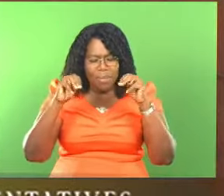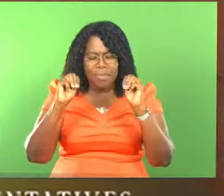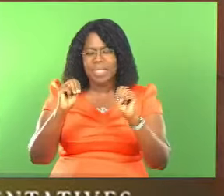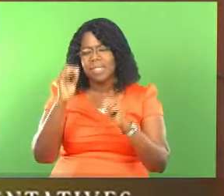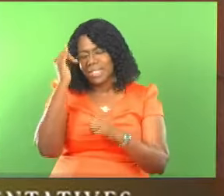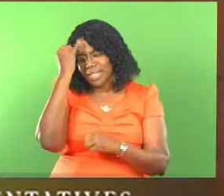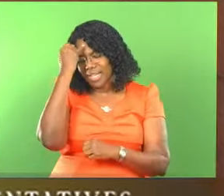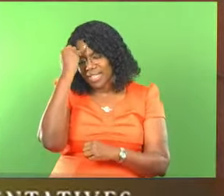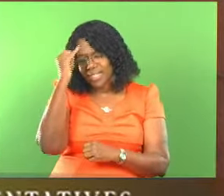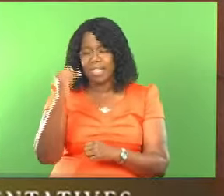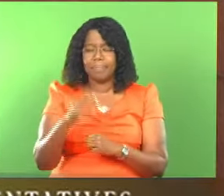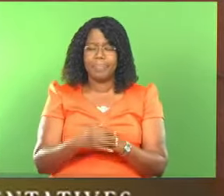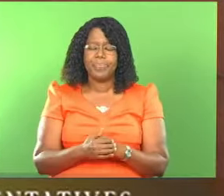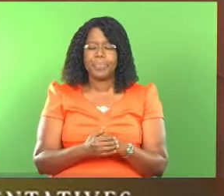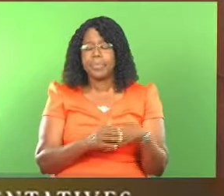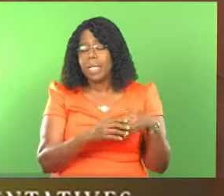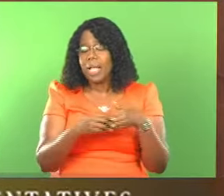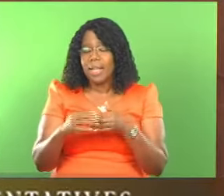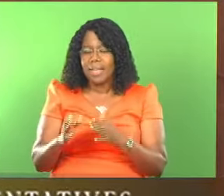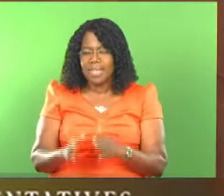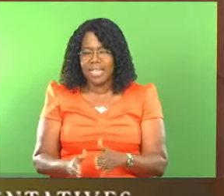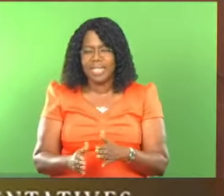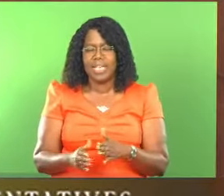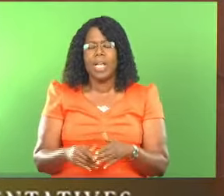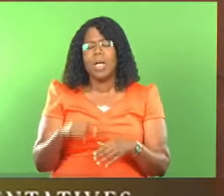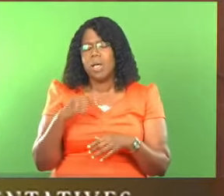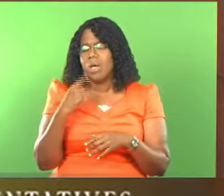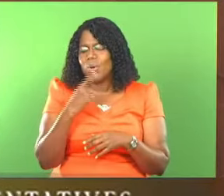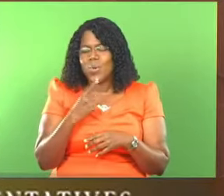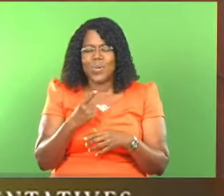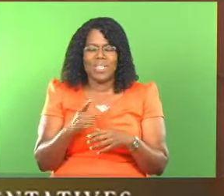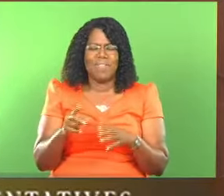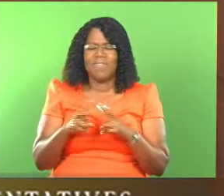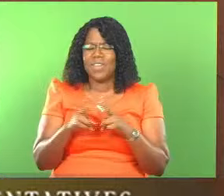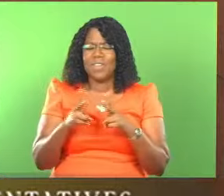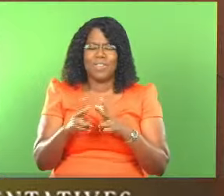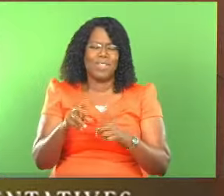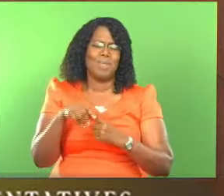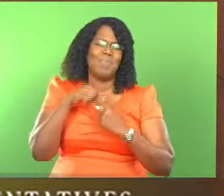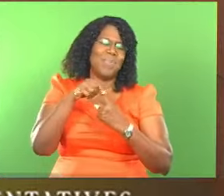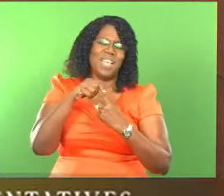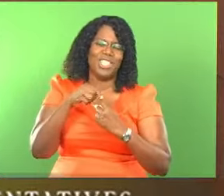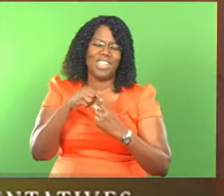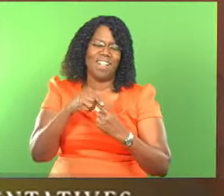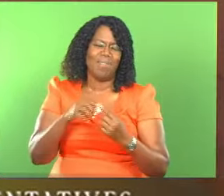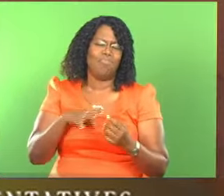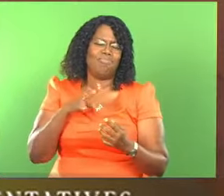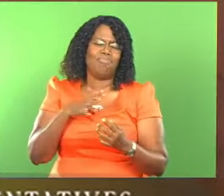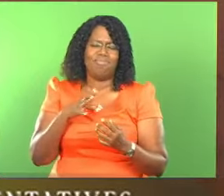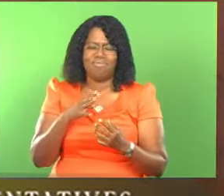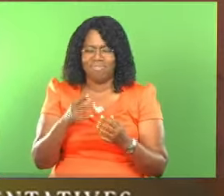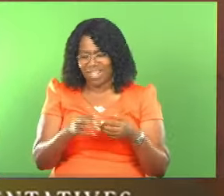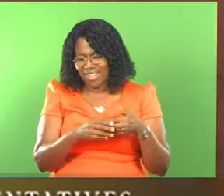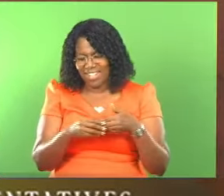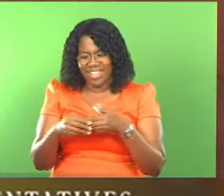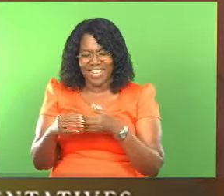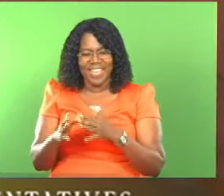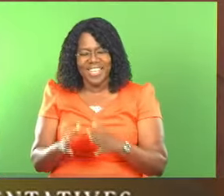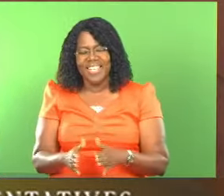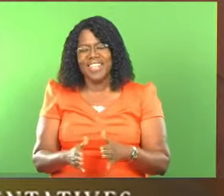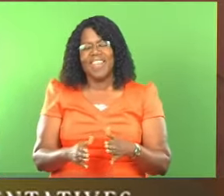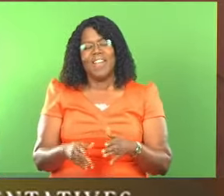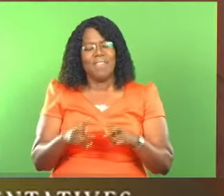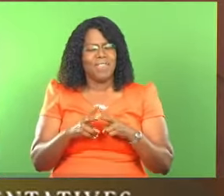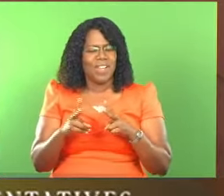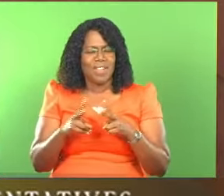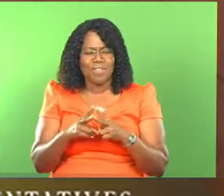by service, vision, a very charismatic leader, I think that chair stands as a silent